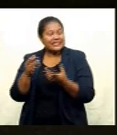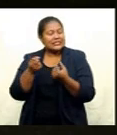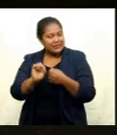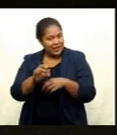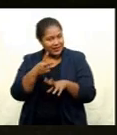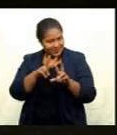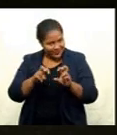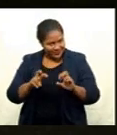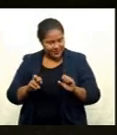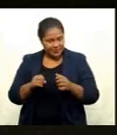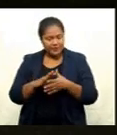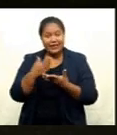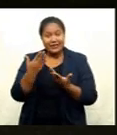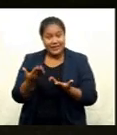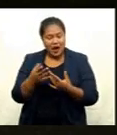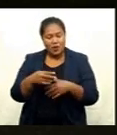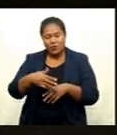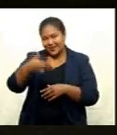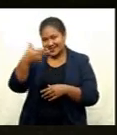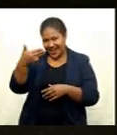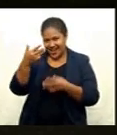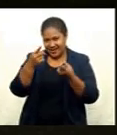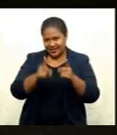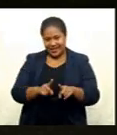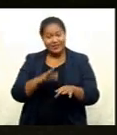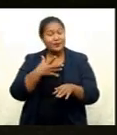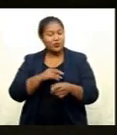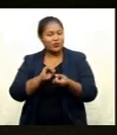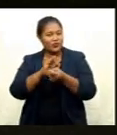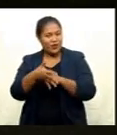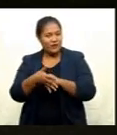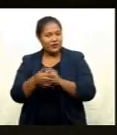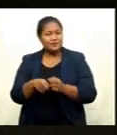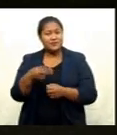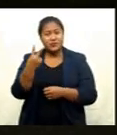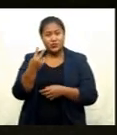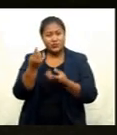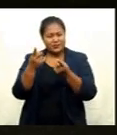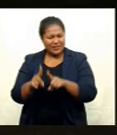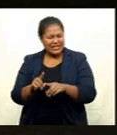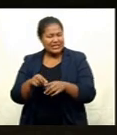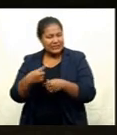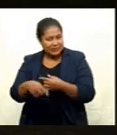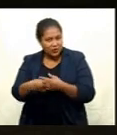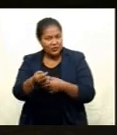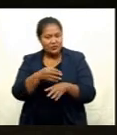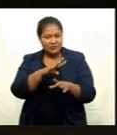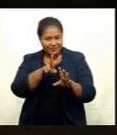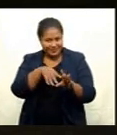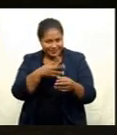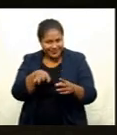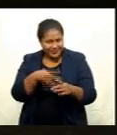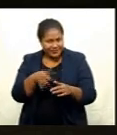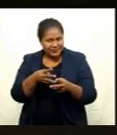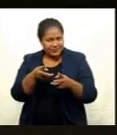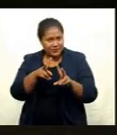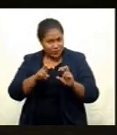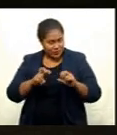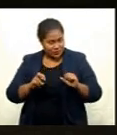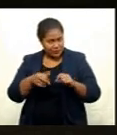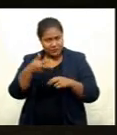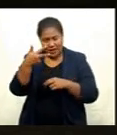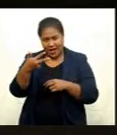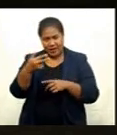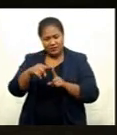investigation. There are now 9 deaths due to COVID-19. 2 deaths are under investigation and 8 COVID-19